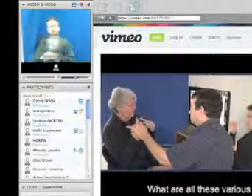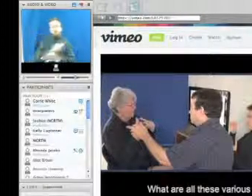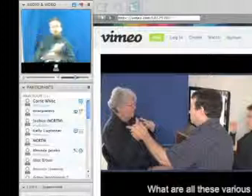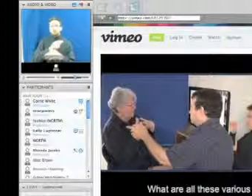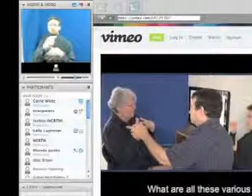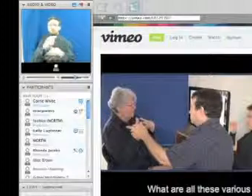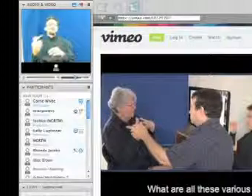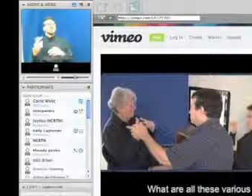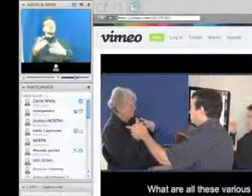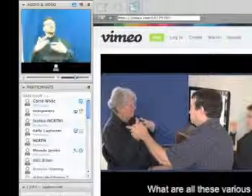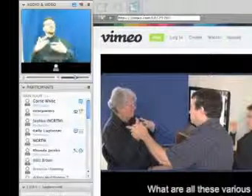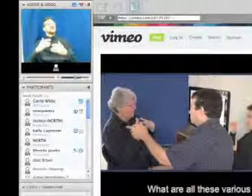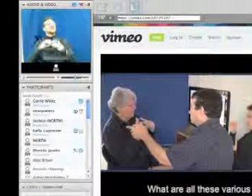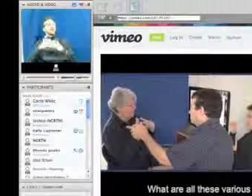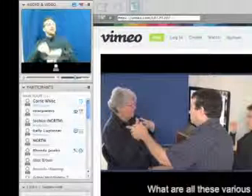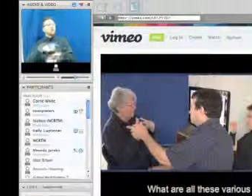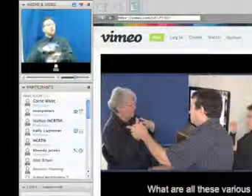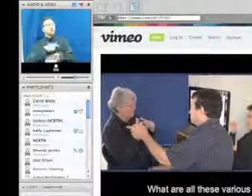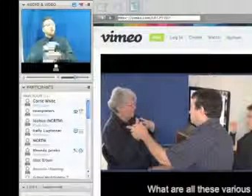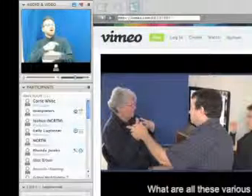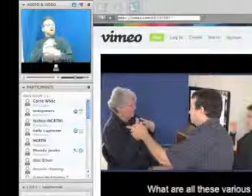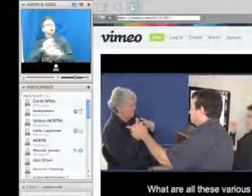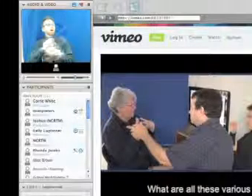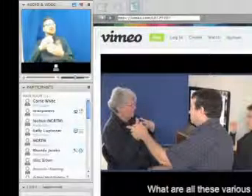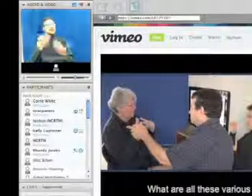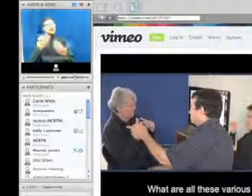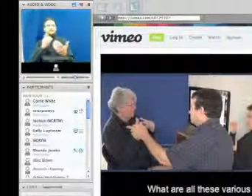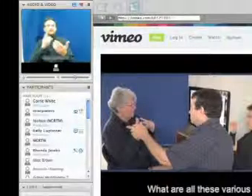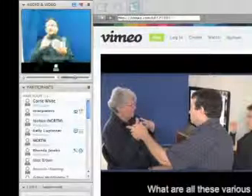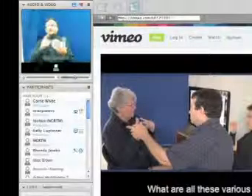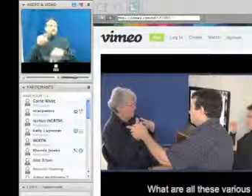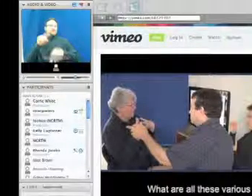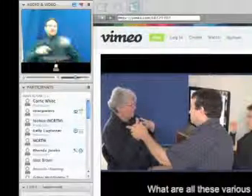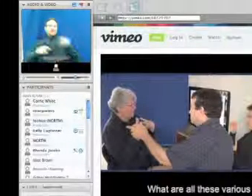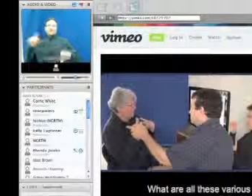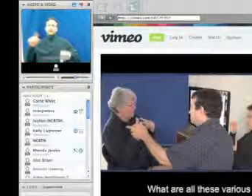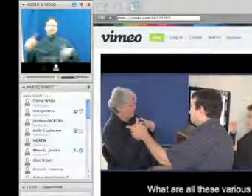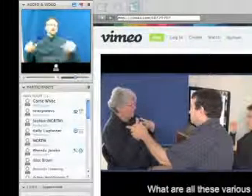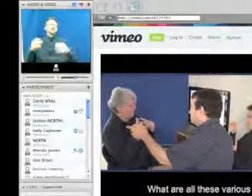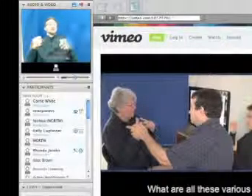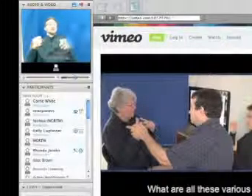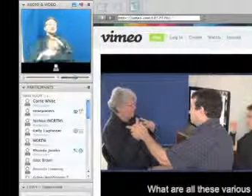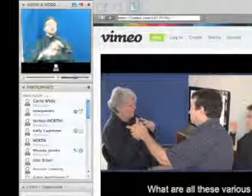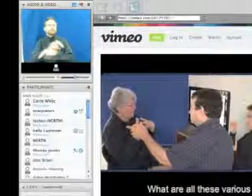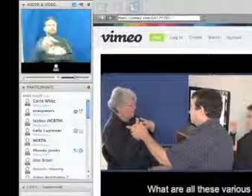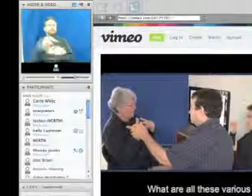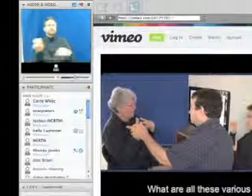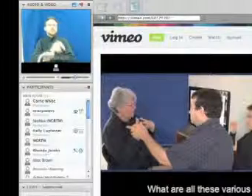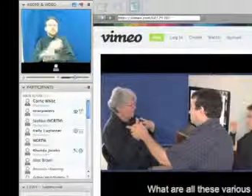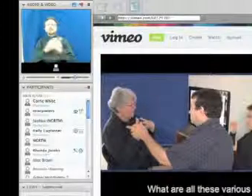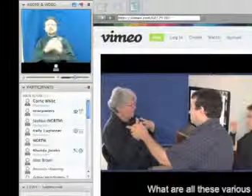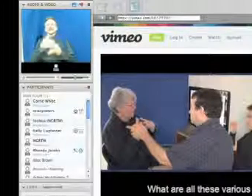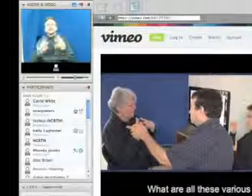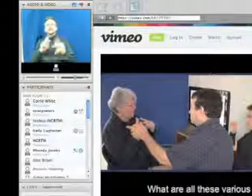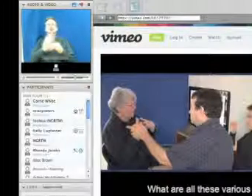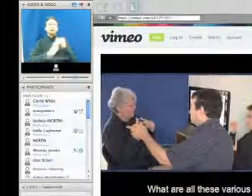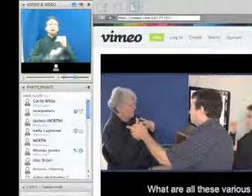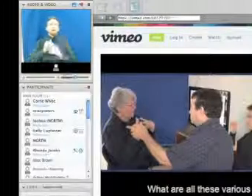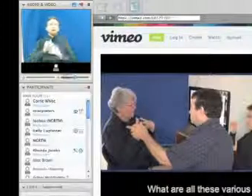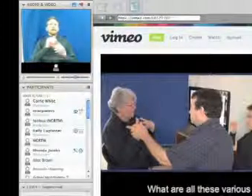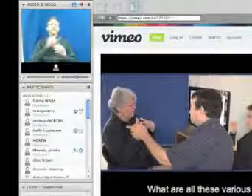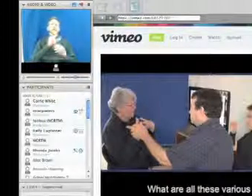varies. It's individual preferences. Some people like 15 minutes, some 20, 30 minutes. It depends